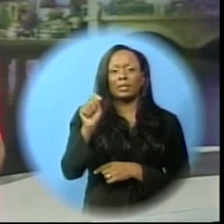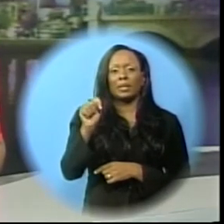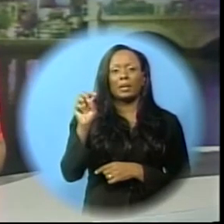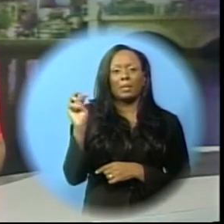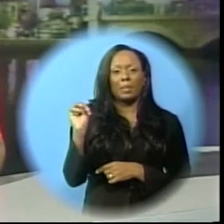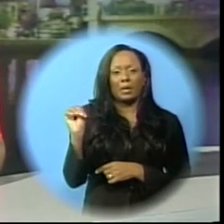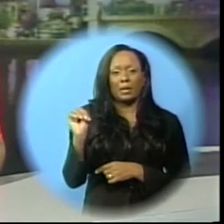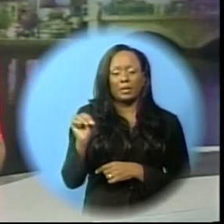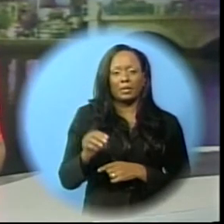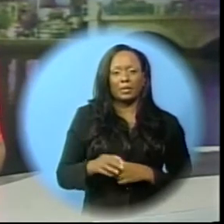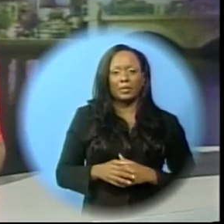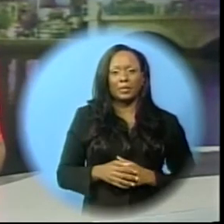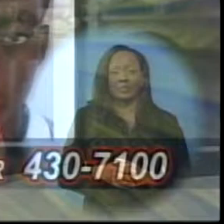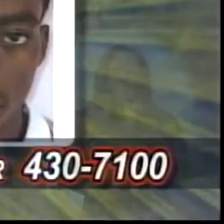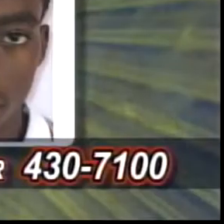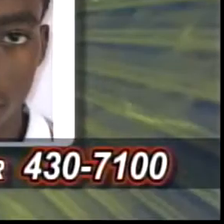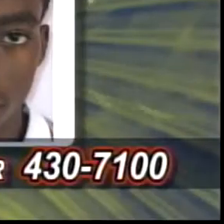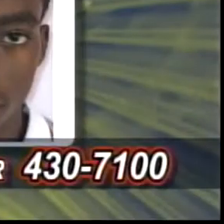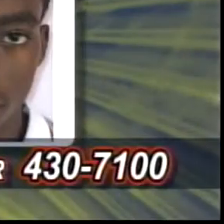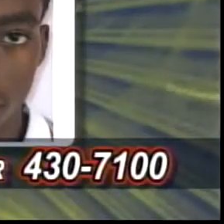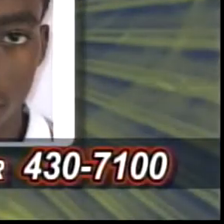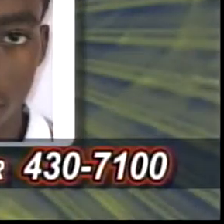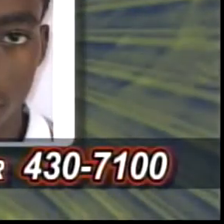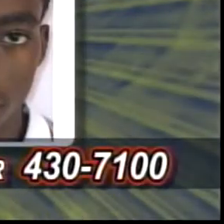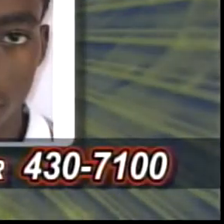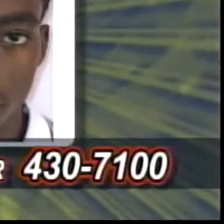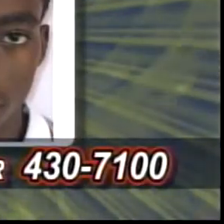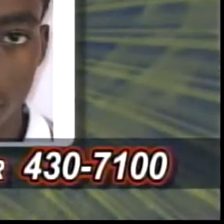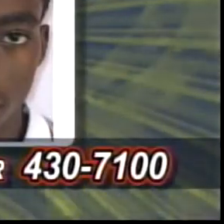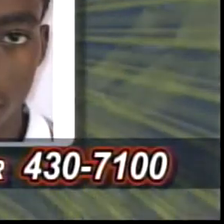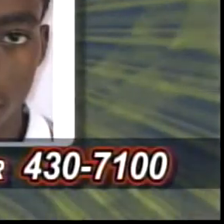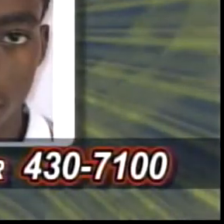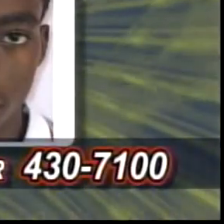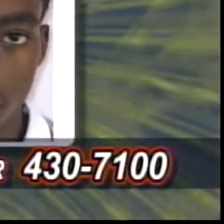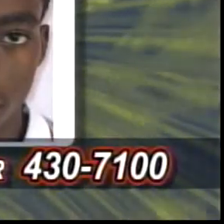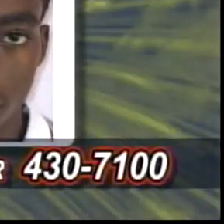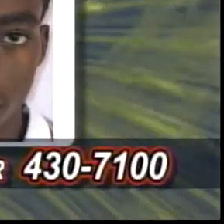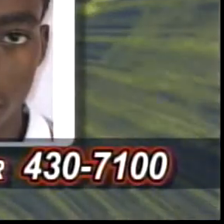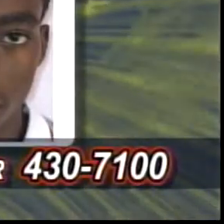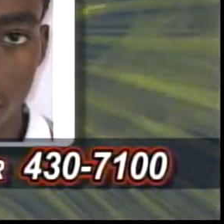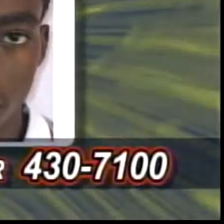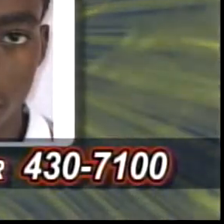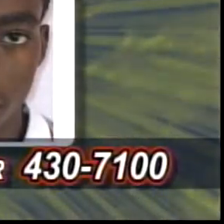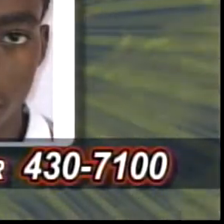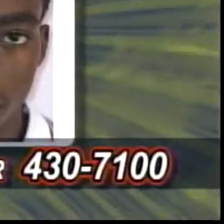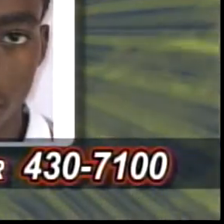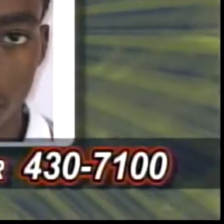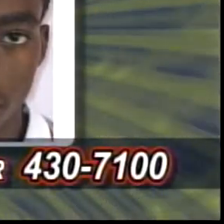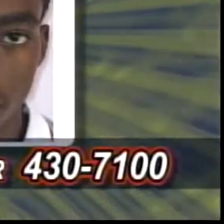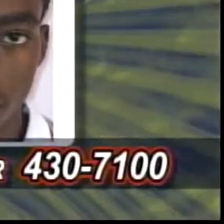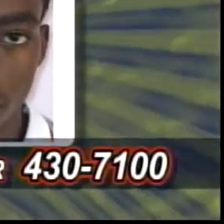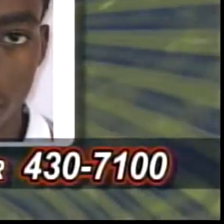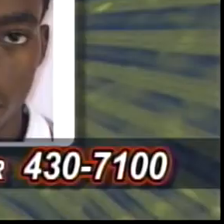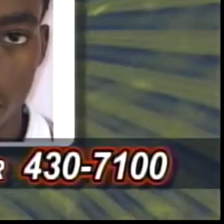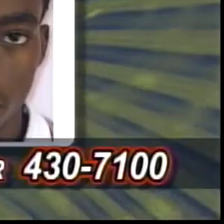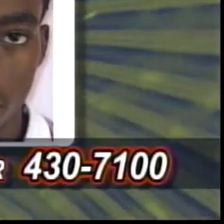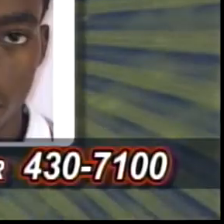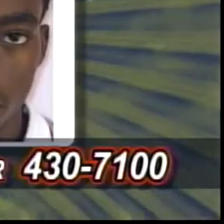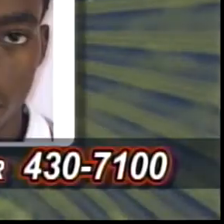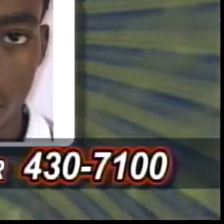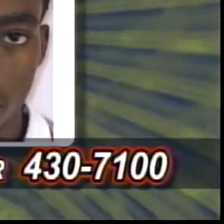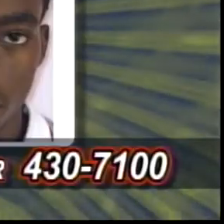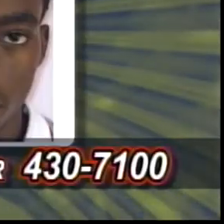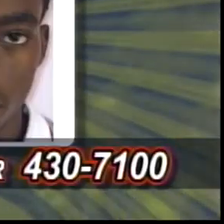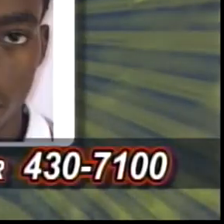Michael. Aline is 5 feet 4 inches tall, of a slim build and with dark skin. As seen in this photo, he has full eyes